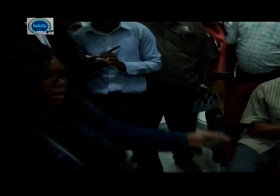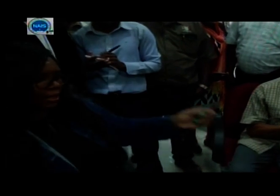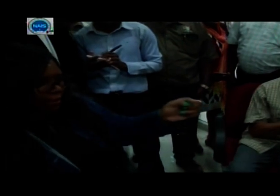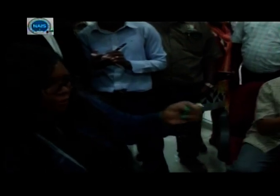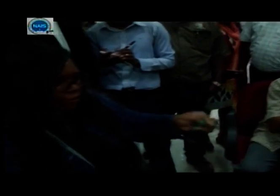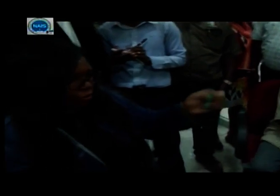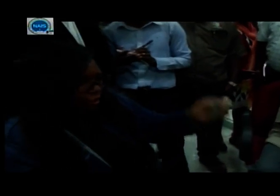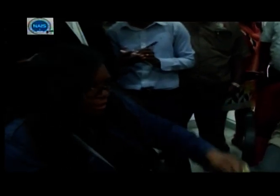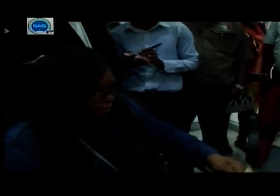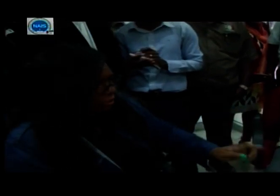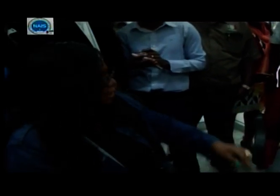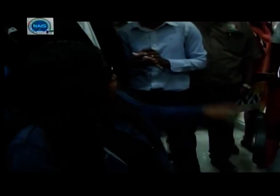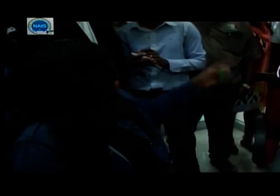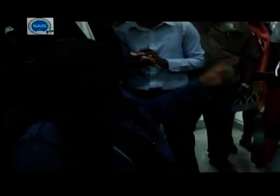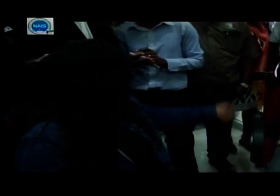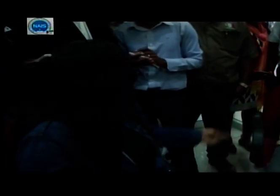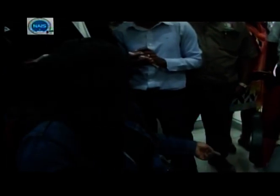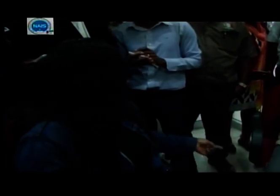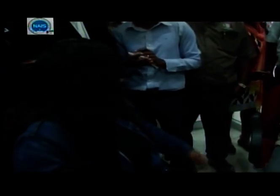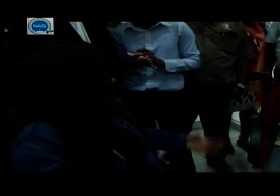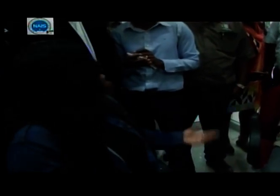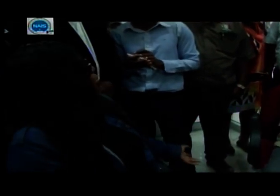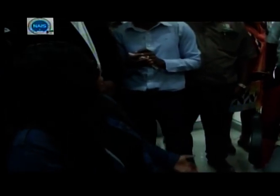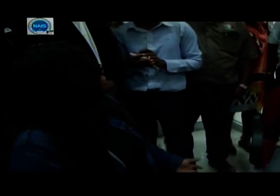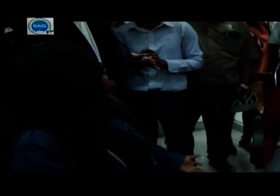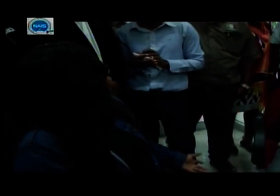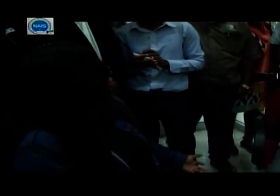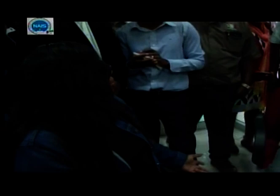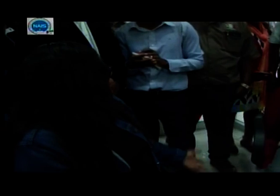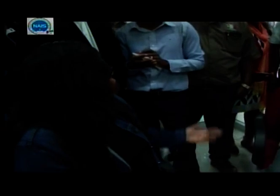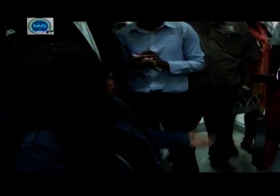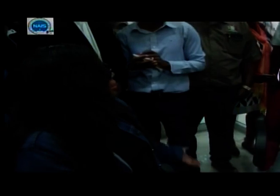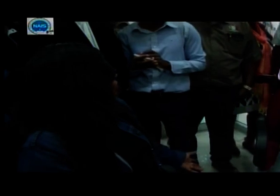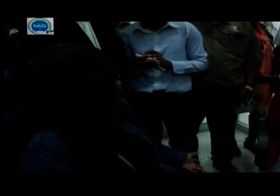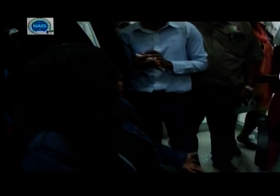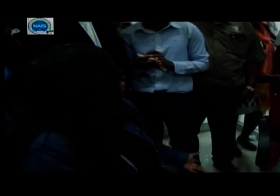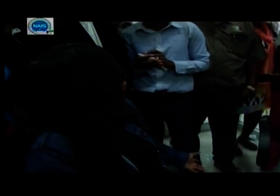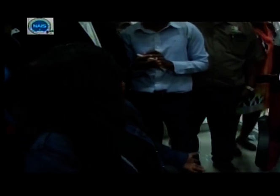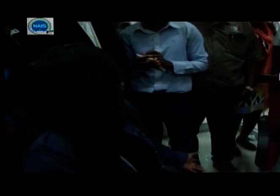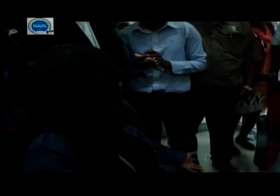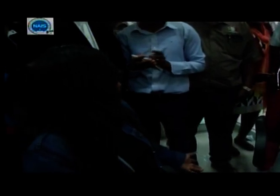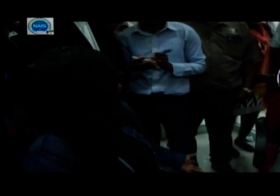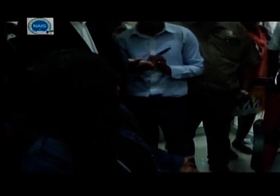so you can give it to here so it can go to your headquarters, she should know what to do. But she didn't seem to know.